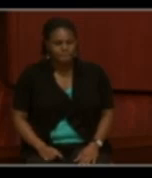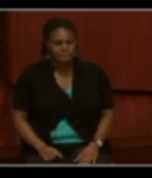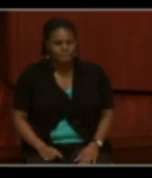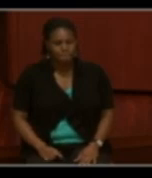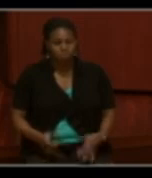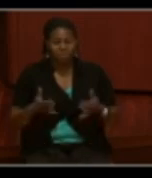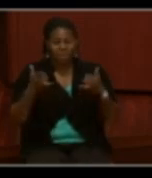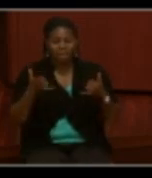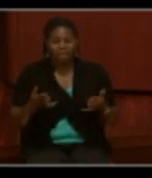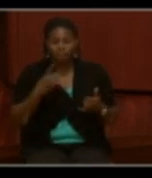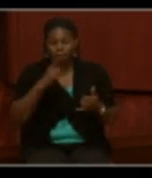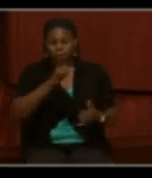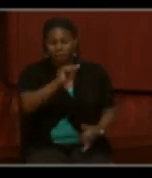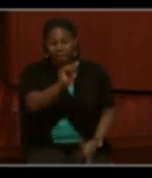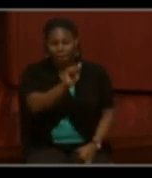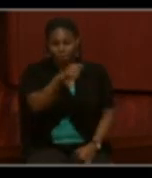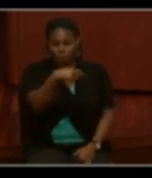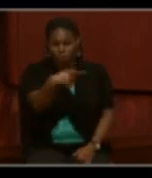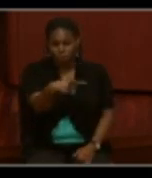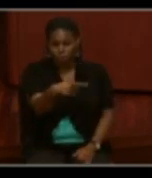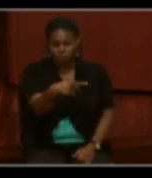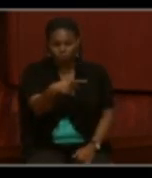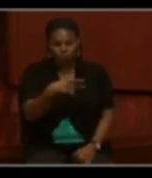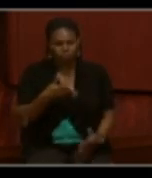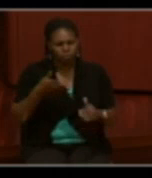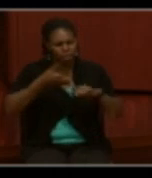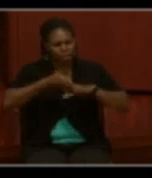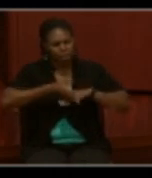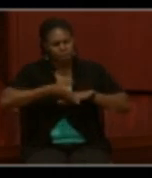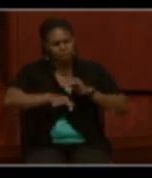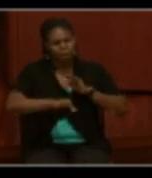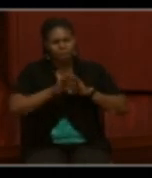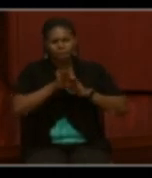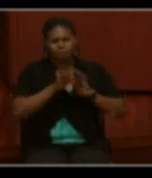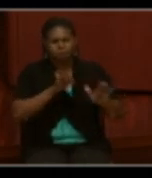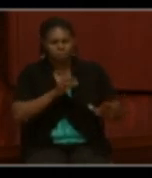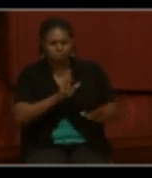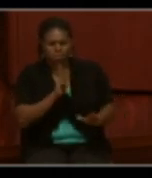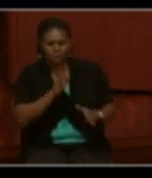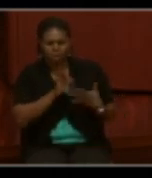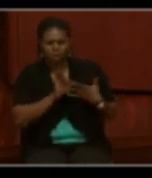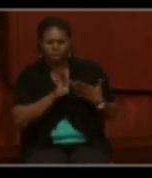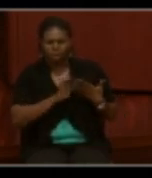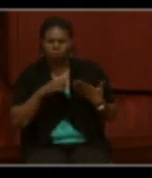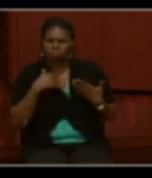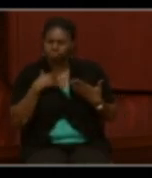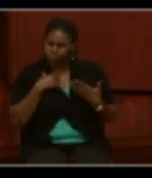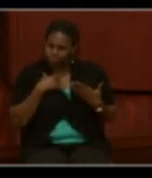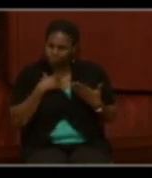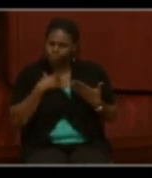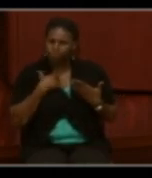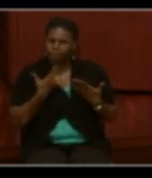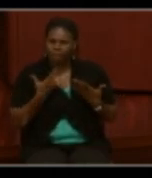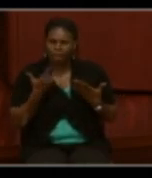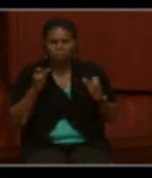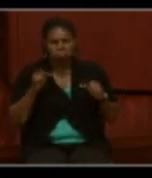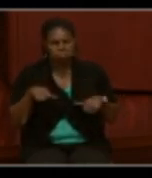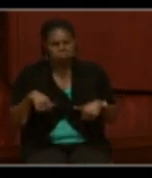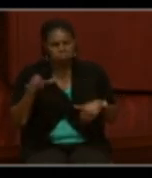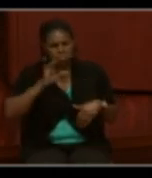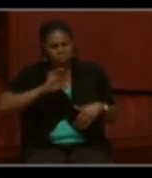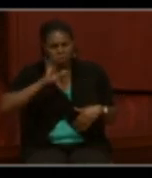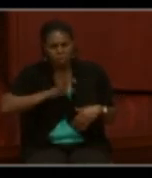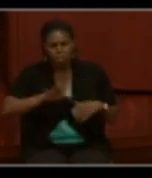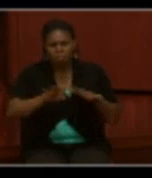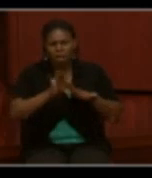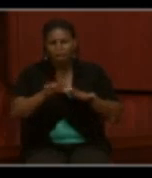Okay. Now for Alfred Pope, after finding his Freedman's Bank account, I wanted to see if I could find other federal records that